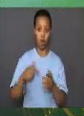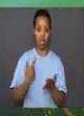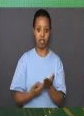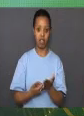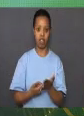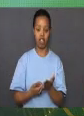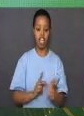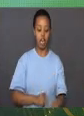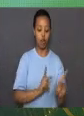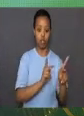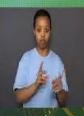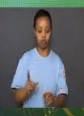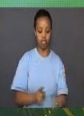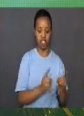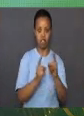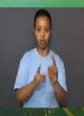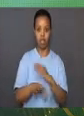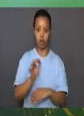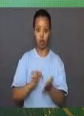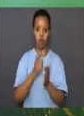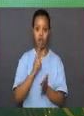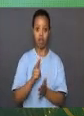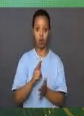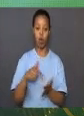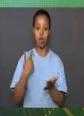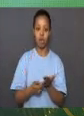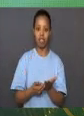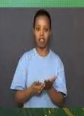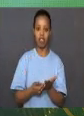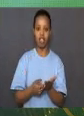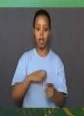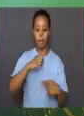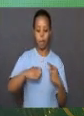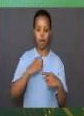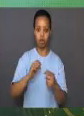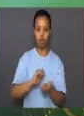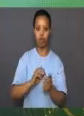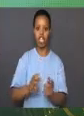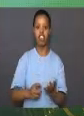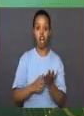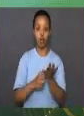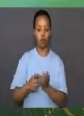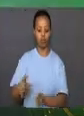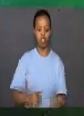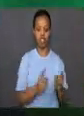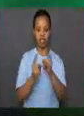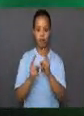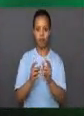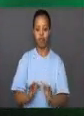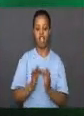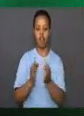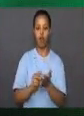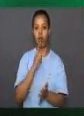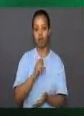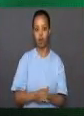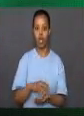from photosystem 2 pass through electron transport system.